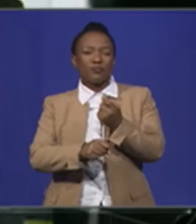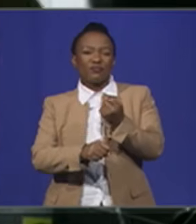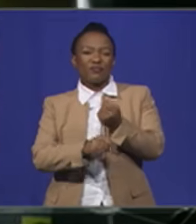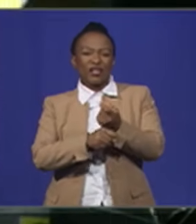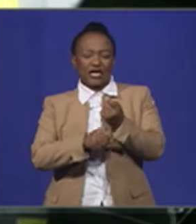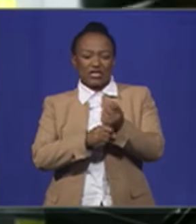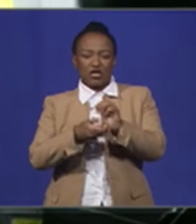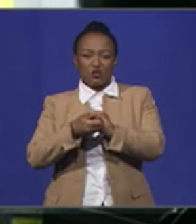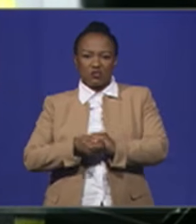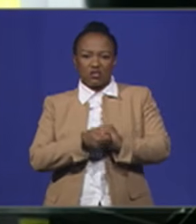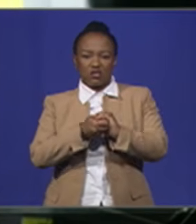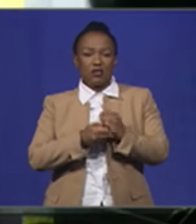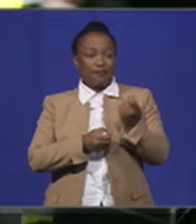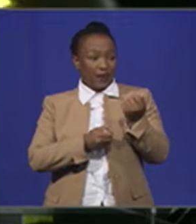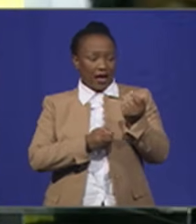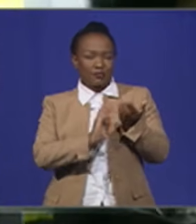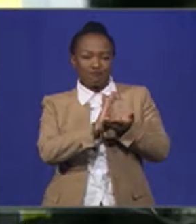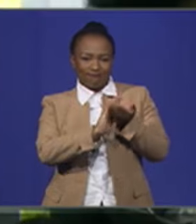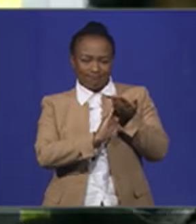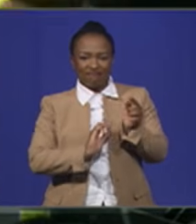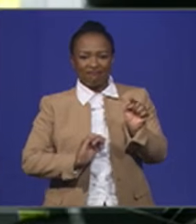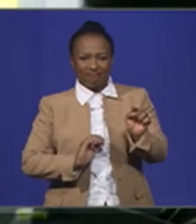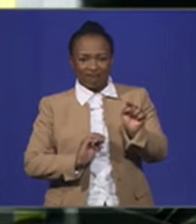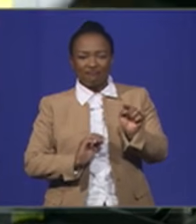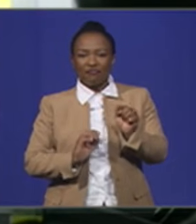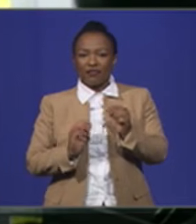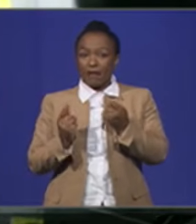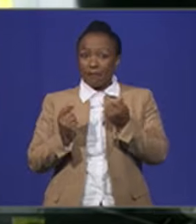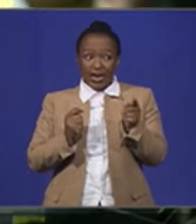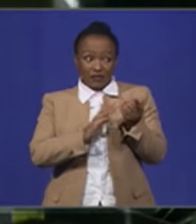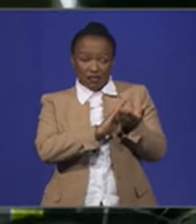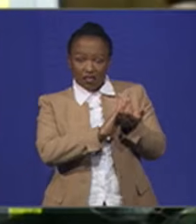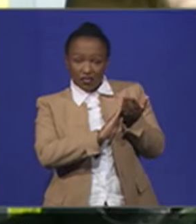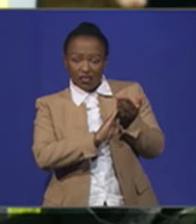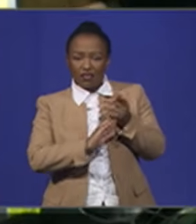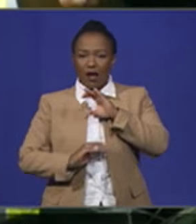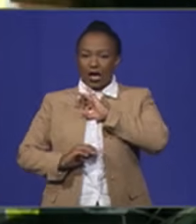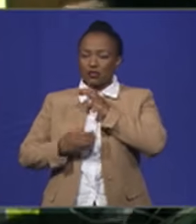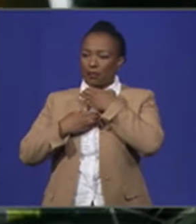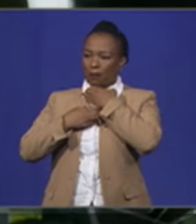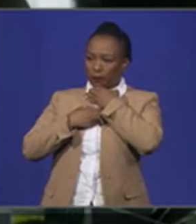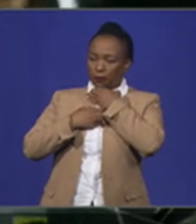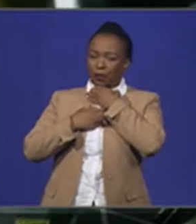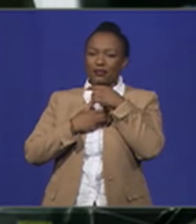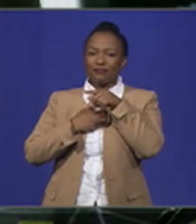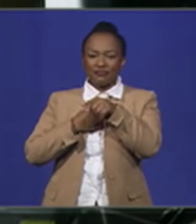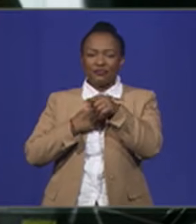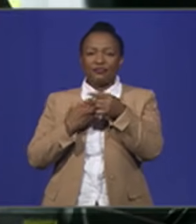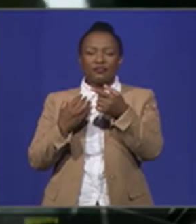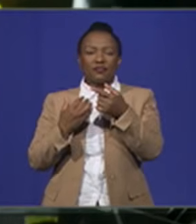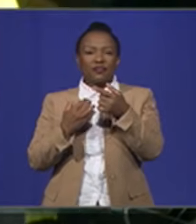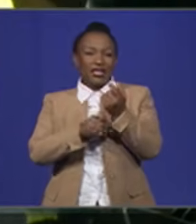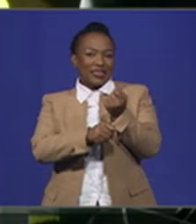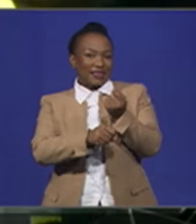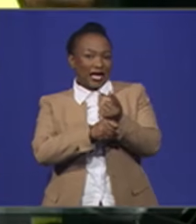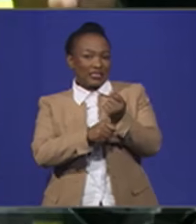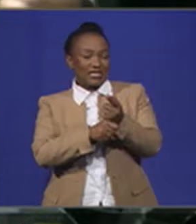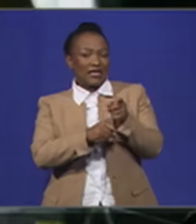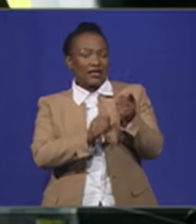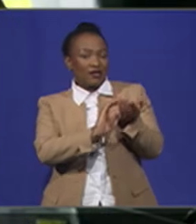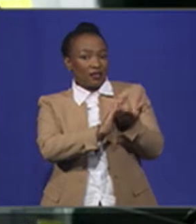association re feleletsa re tlhatlhosa le di-price ene di-price tse di bola di-customer tsa rona ene di-customer tsa rona taxi tle be tlhatlhoga petrolo